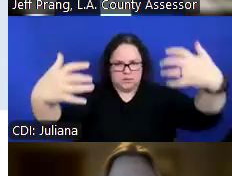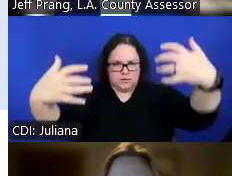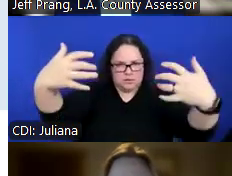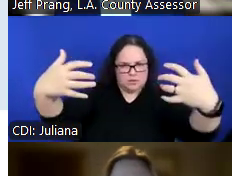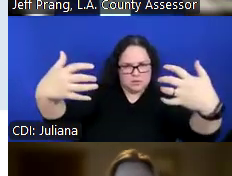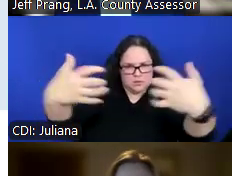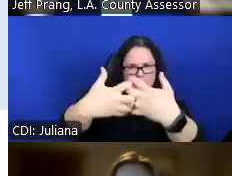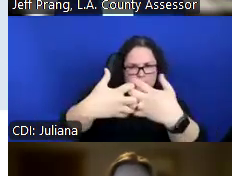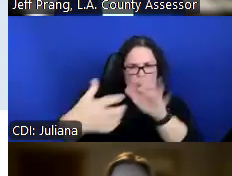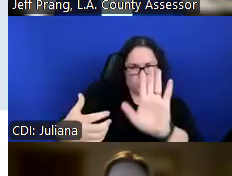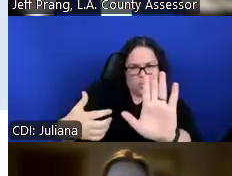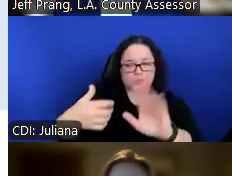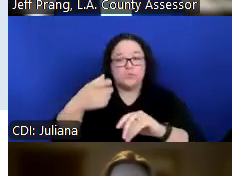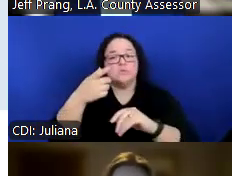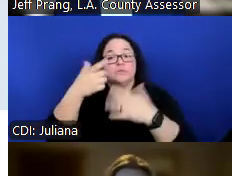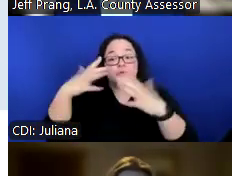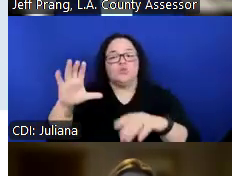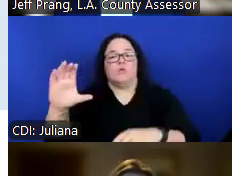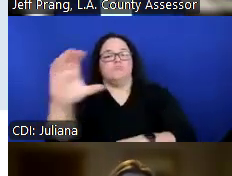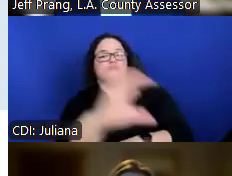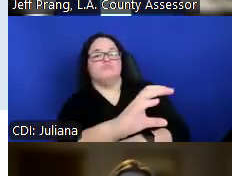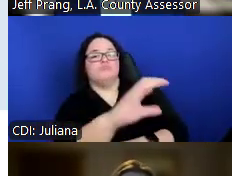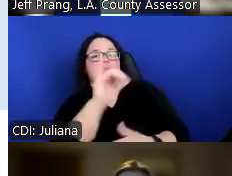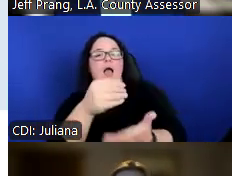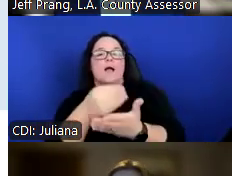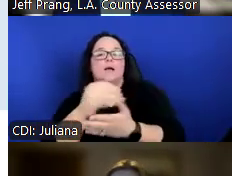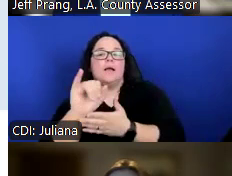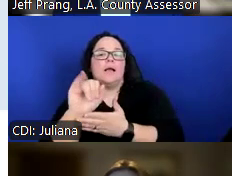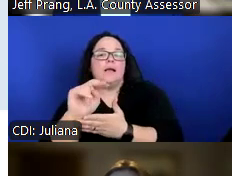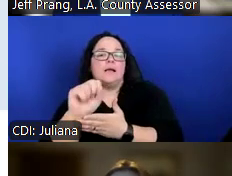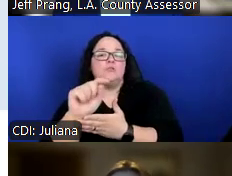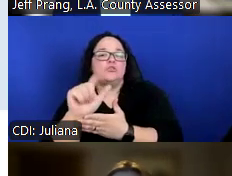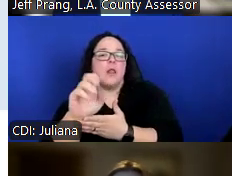please? I'm sorry. Thank you so much.